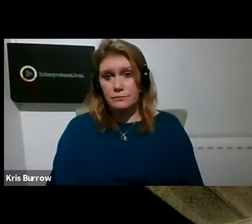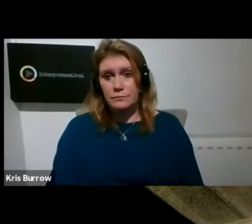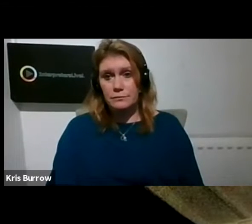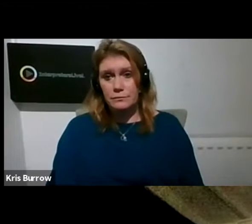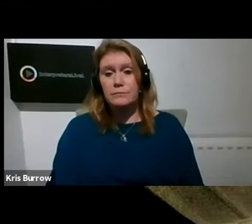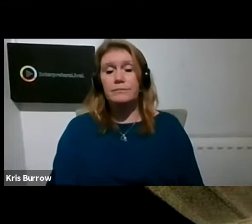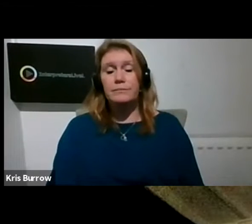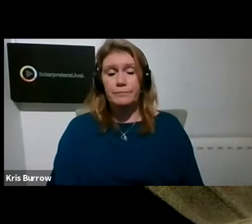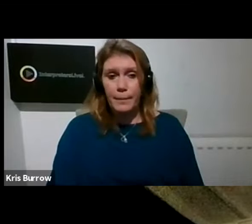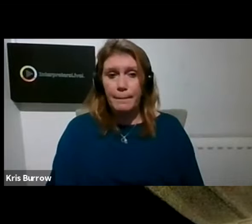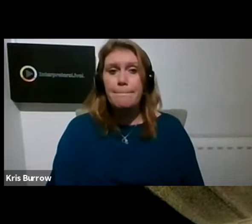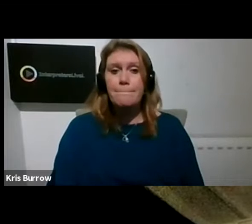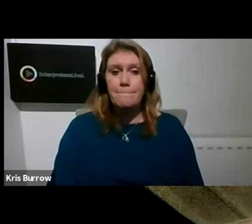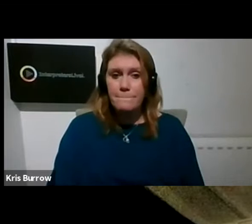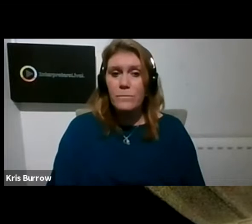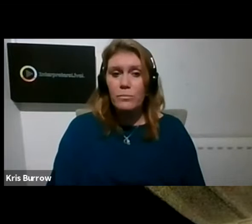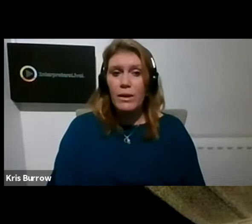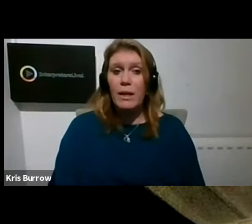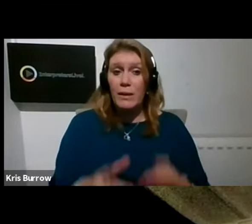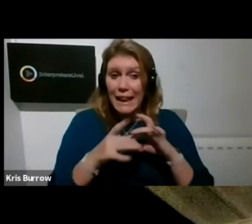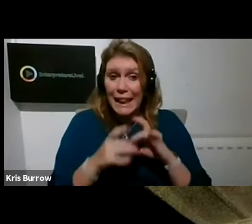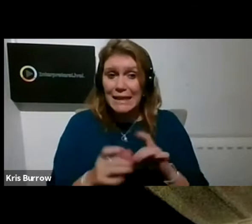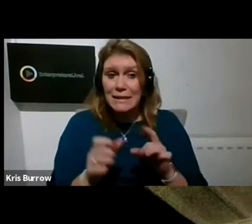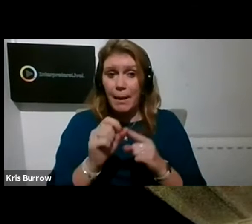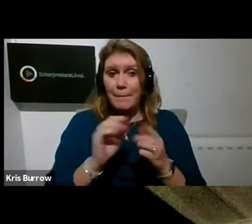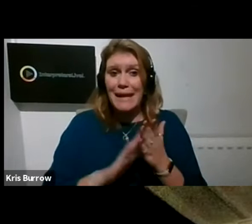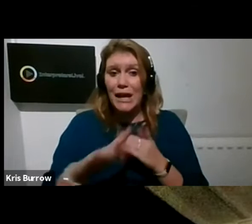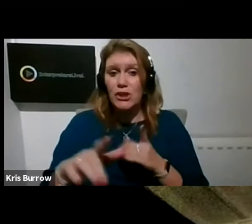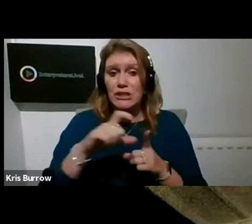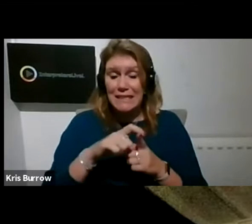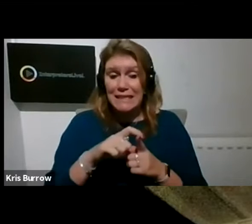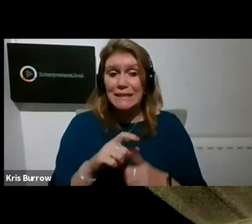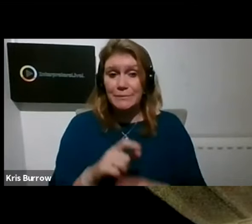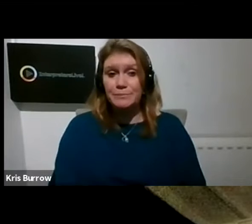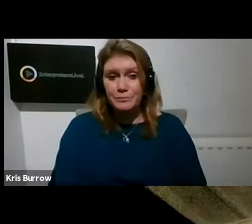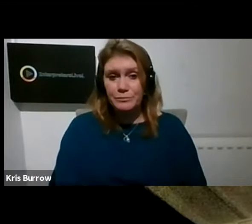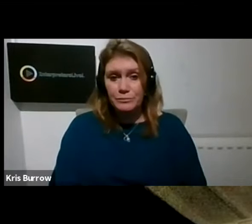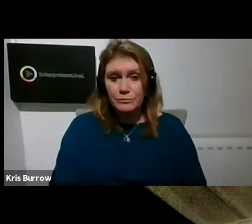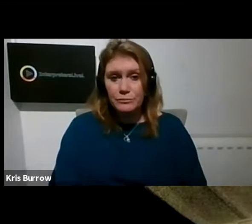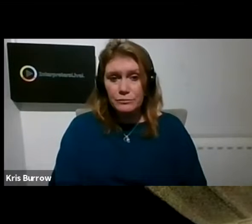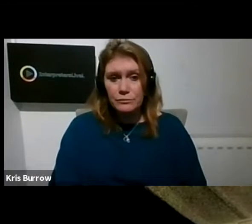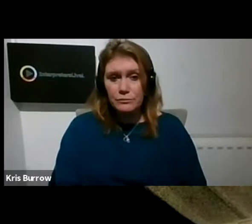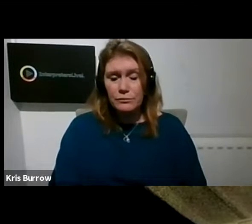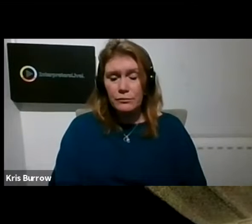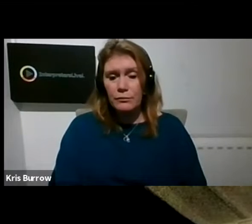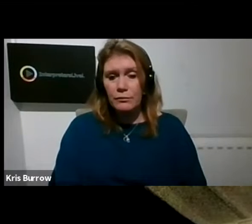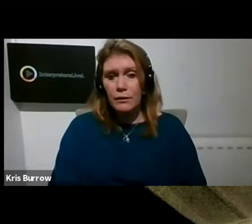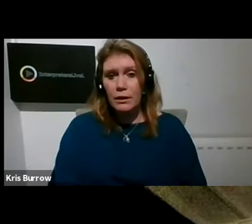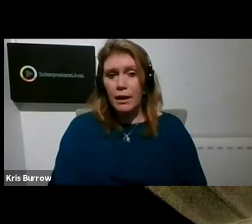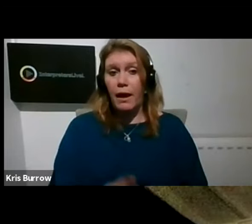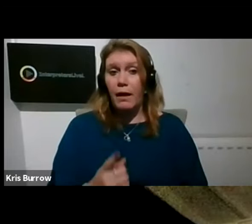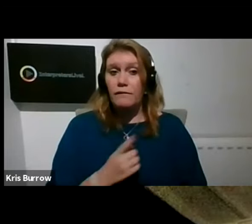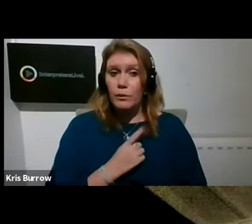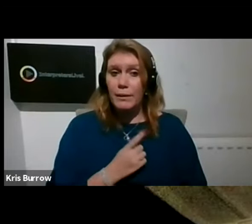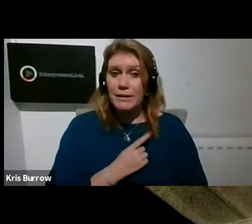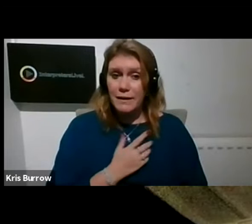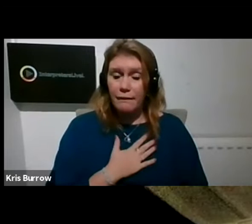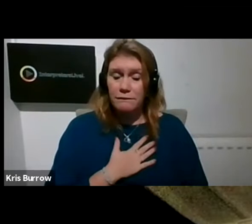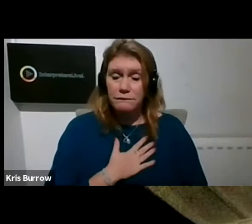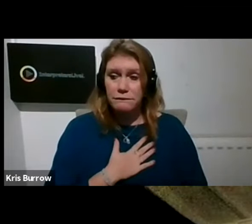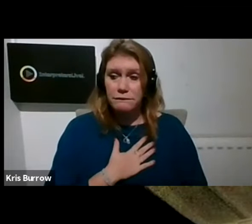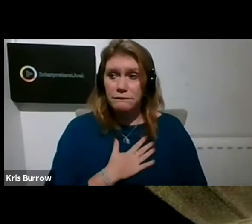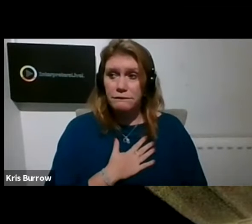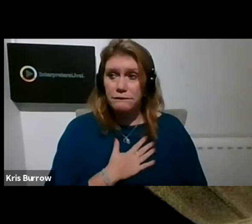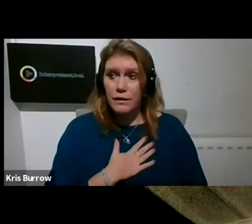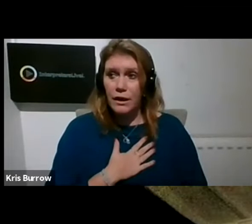Yeah, that was part of my PhD, and I think partially for me as well, as I was sort of